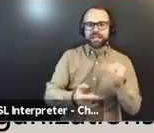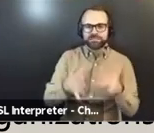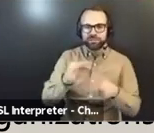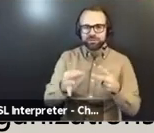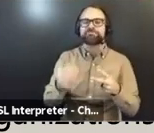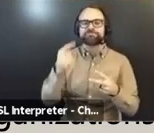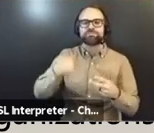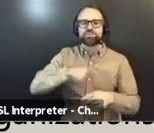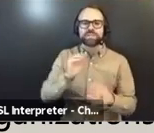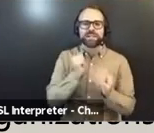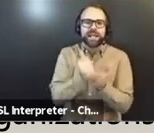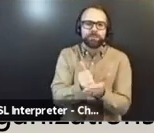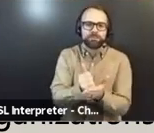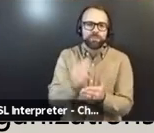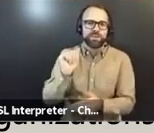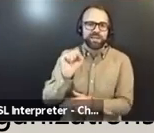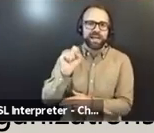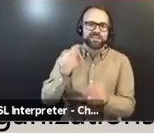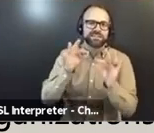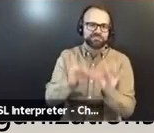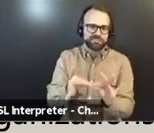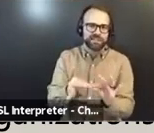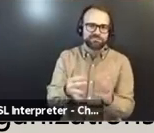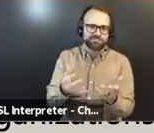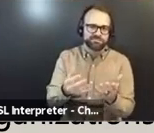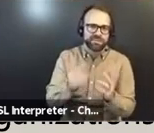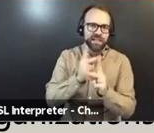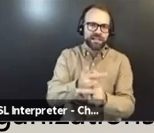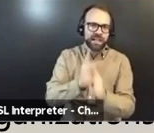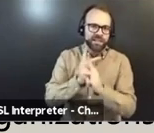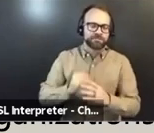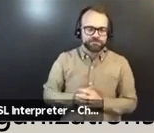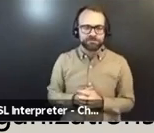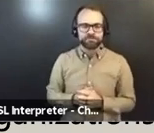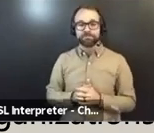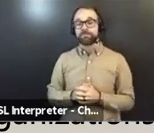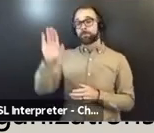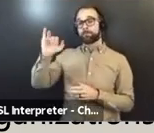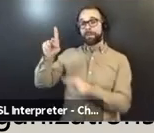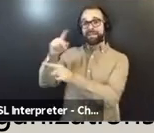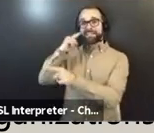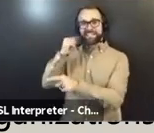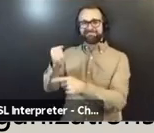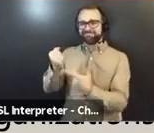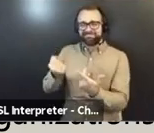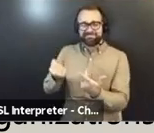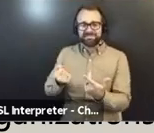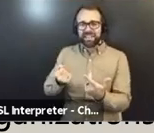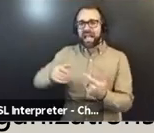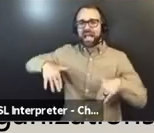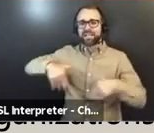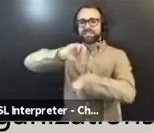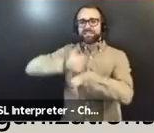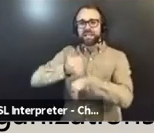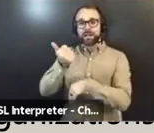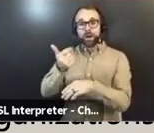that. And where the banks can't really help you, especially on the, if you land a big contract, is if you haven't been in business for more than 18